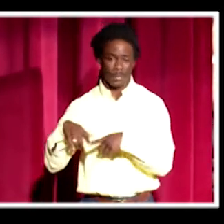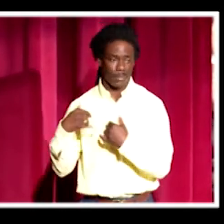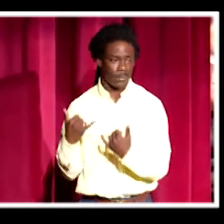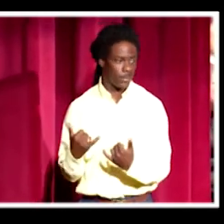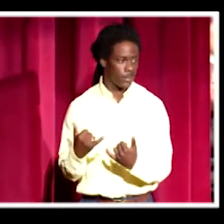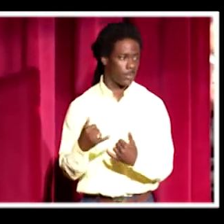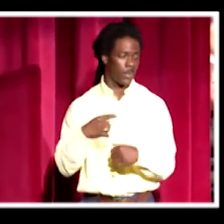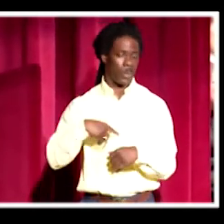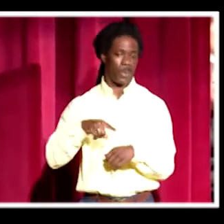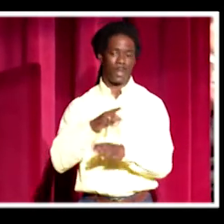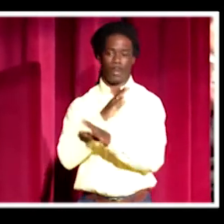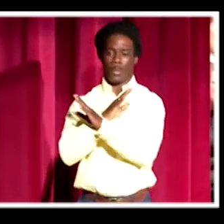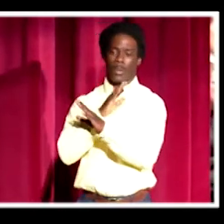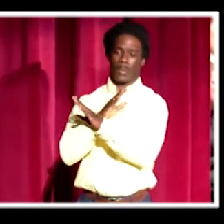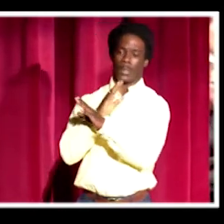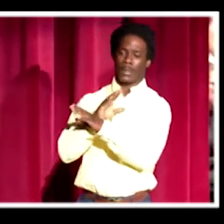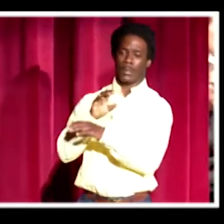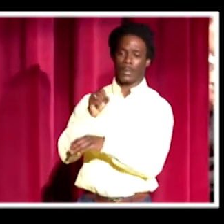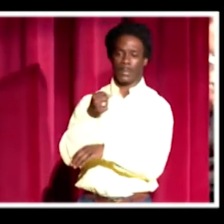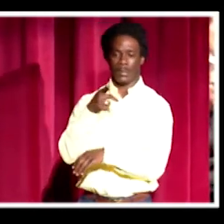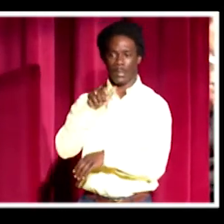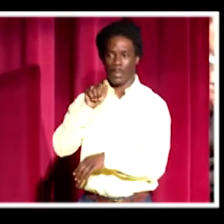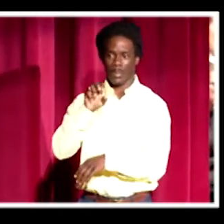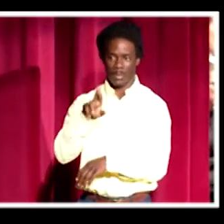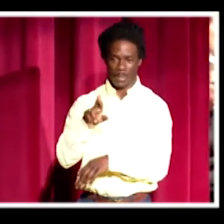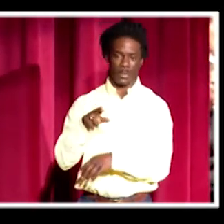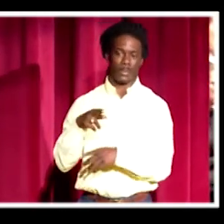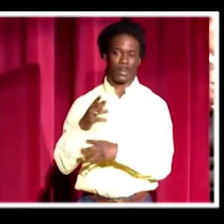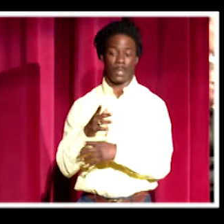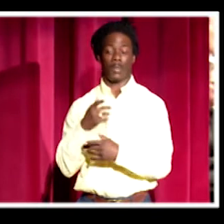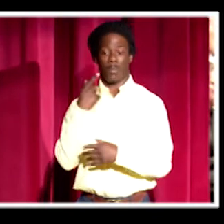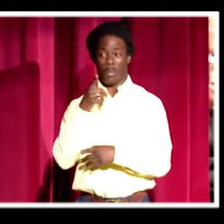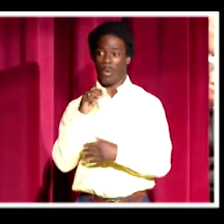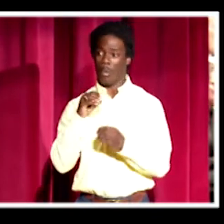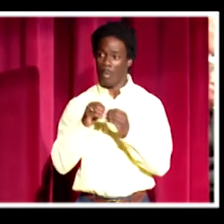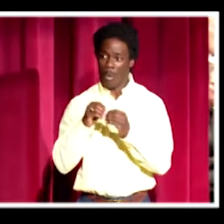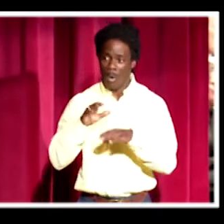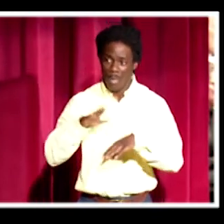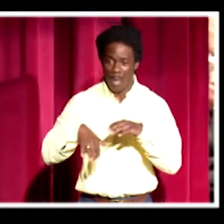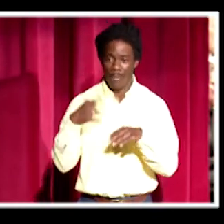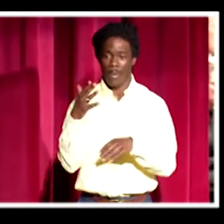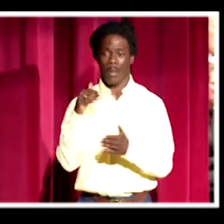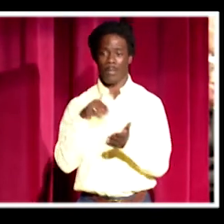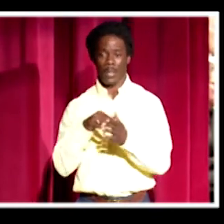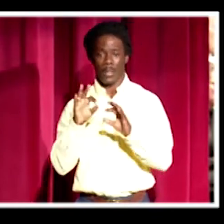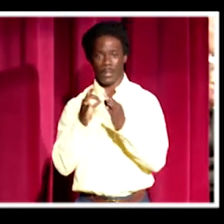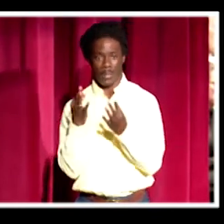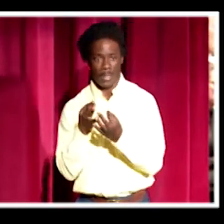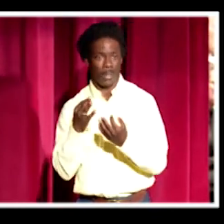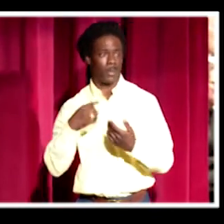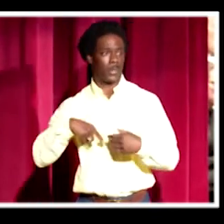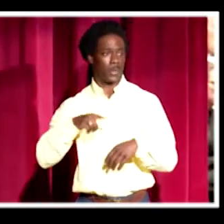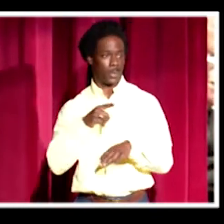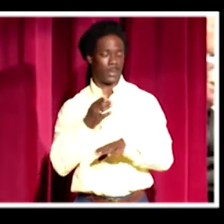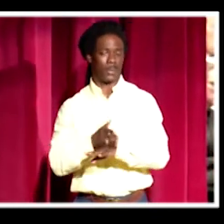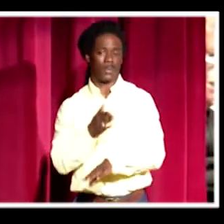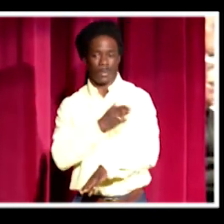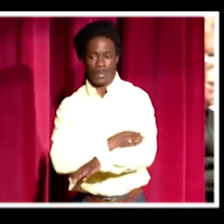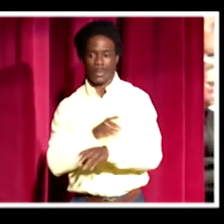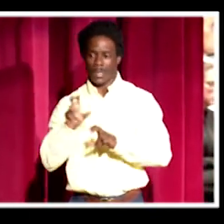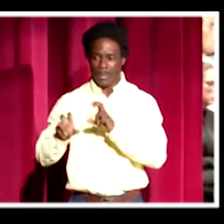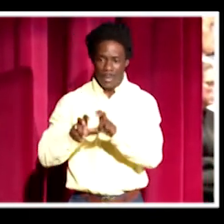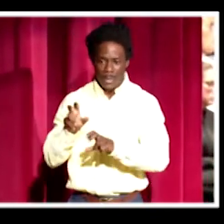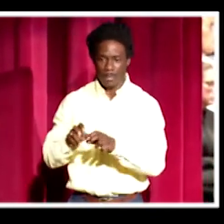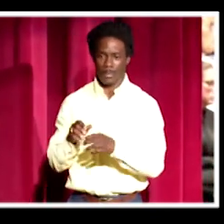have prevented a shelter stay for more than 5,000 families. We've increased investments in permanent